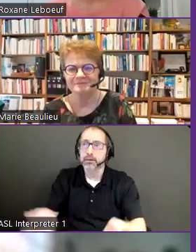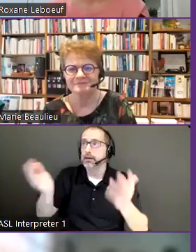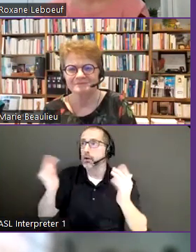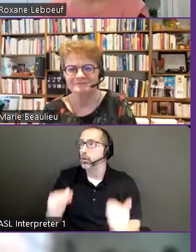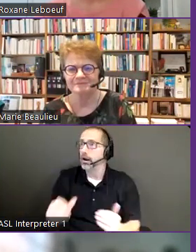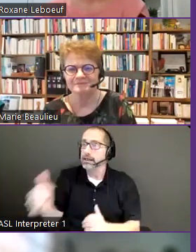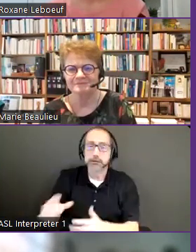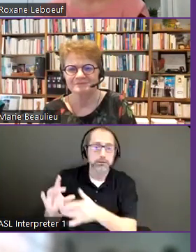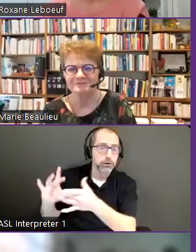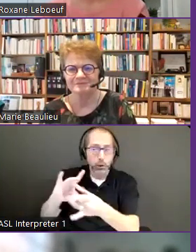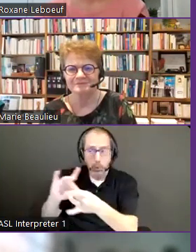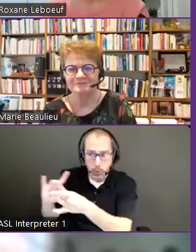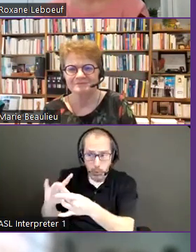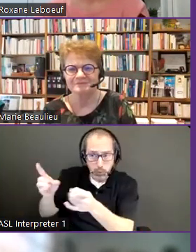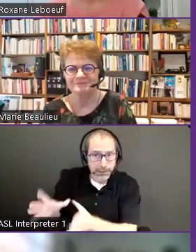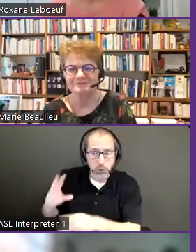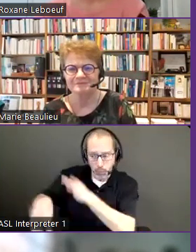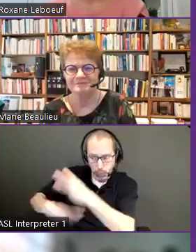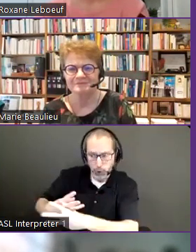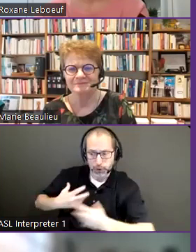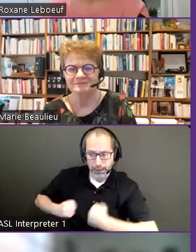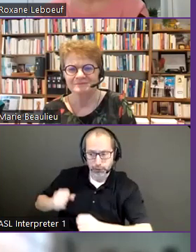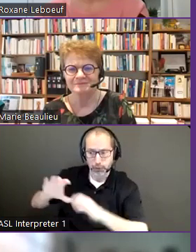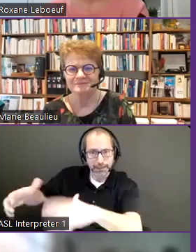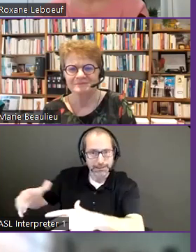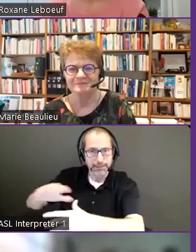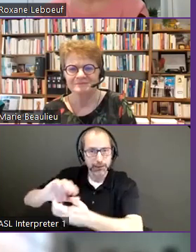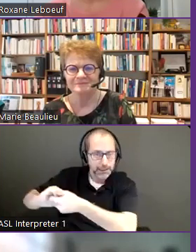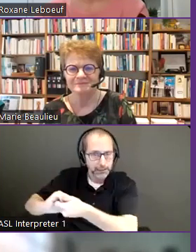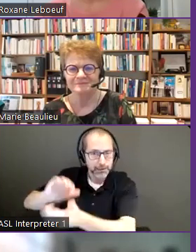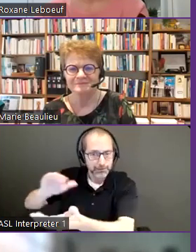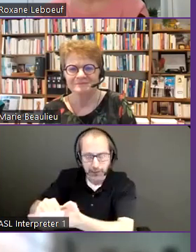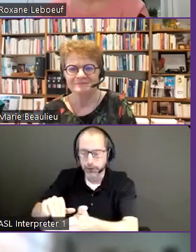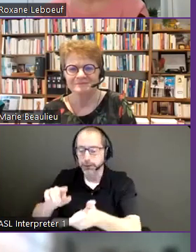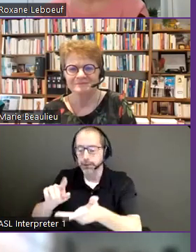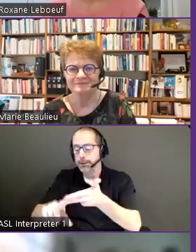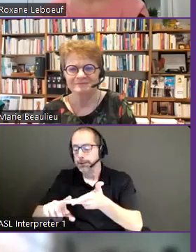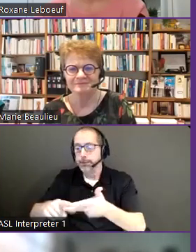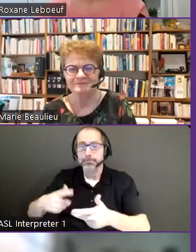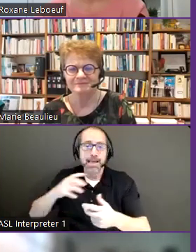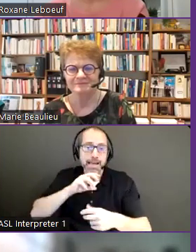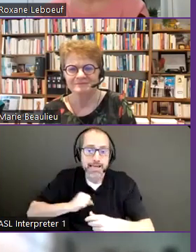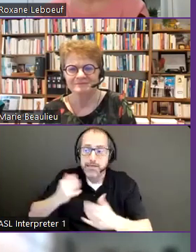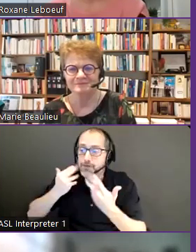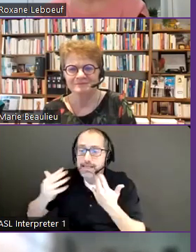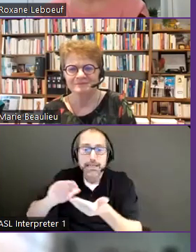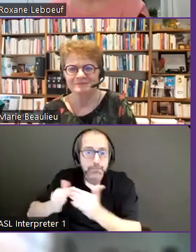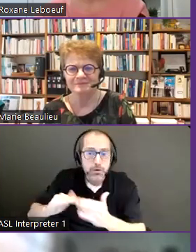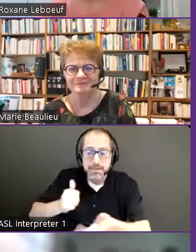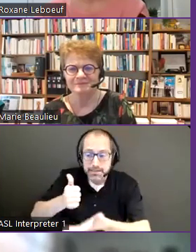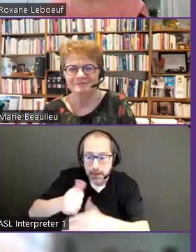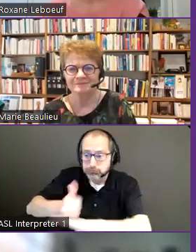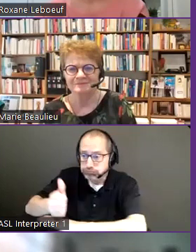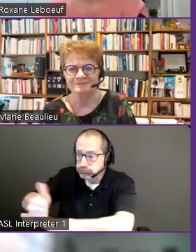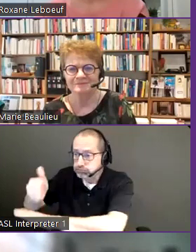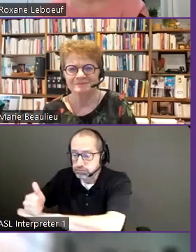Organization collaborative center specialized on age-friendly communities and countering mistreatment. The focus